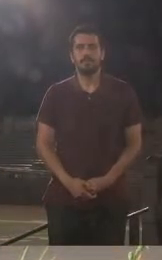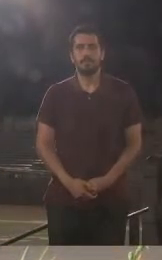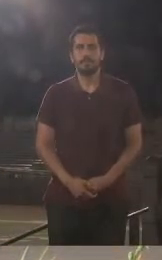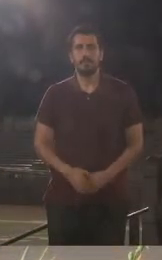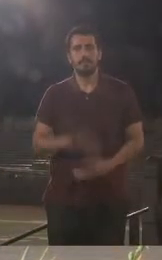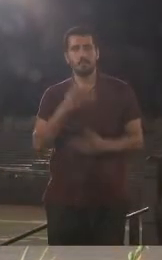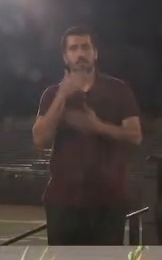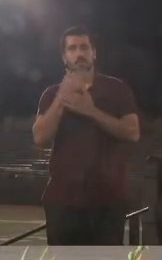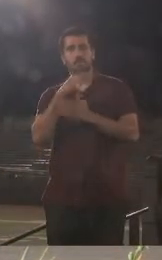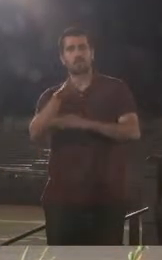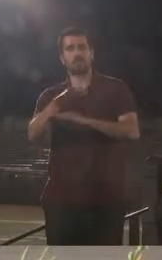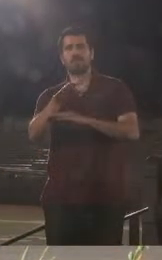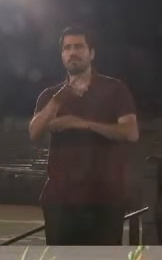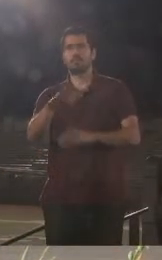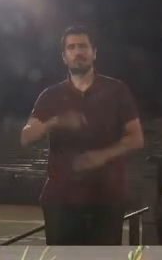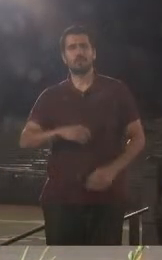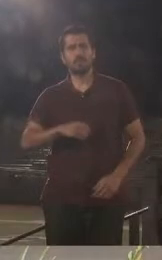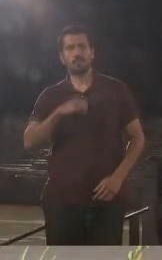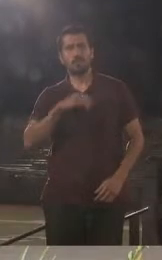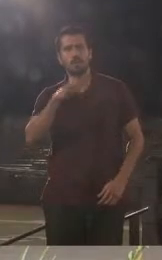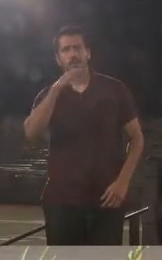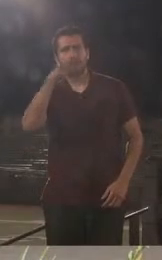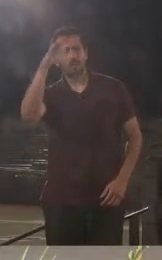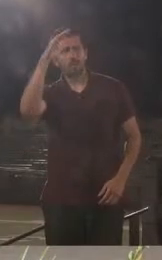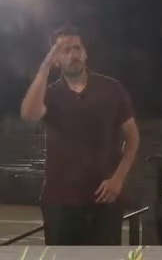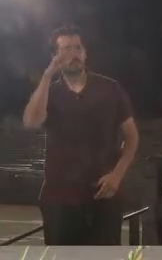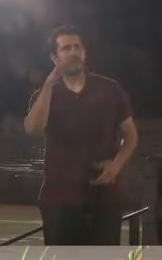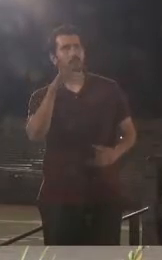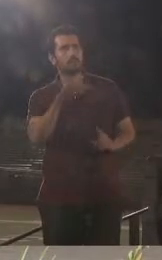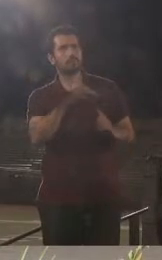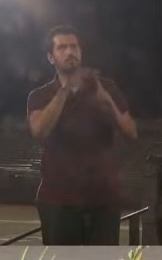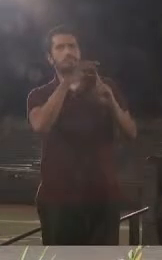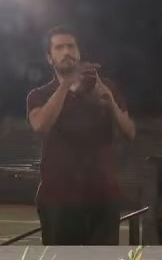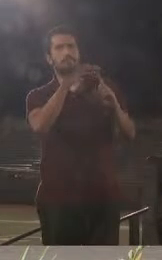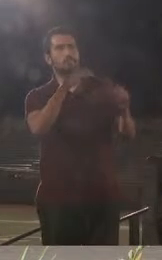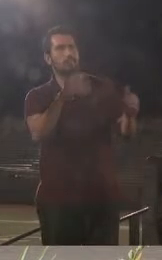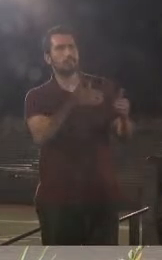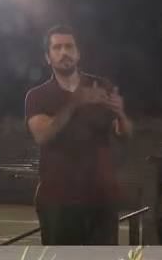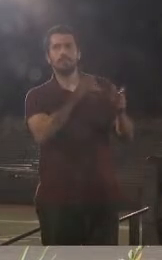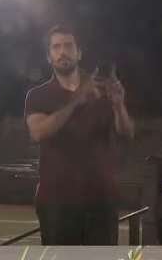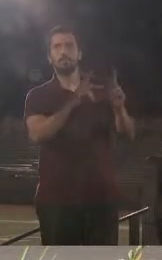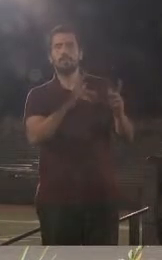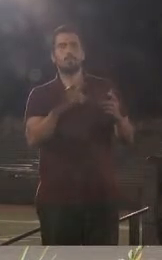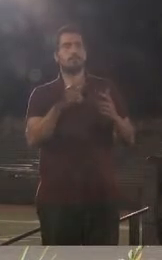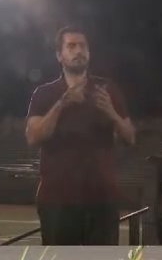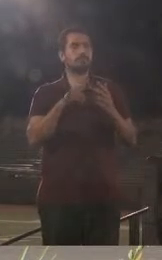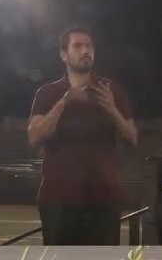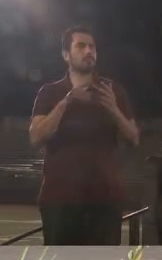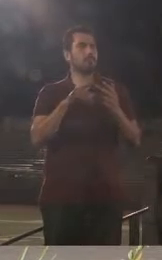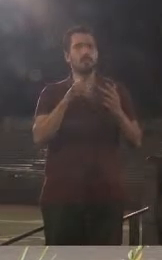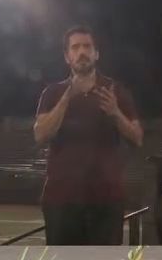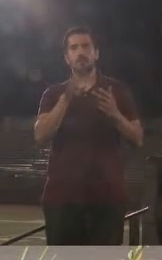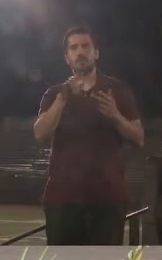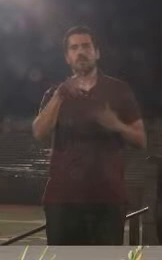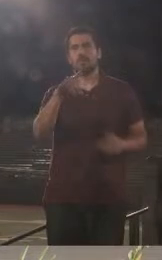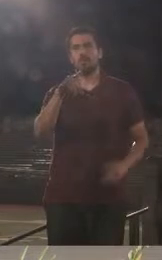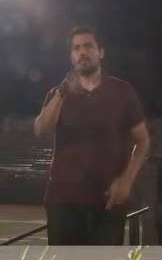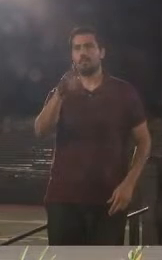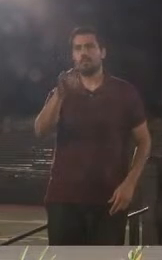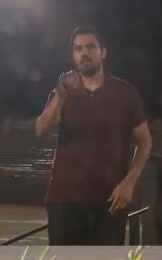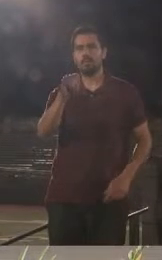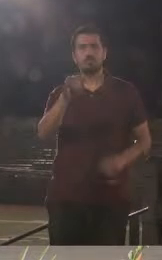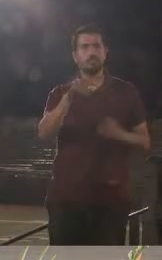Good evening, proud parents, distinguished guests, Superintendent Aquino, Dr. Pruitt, and all of my